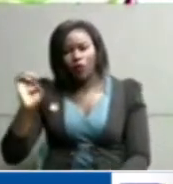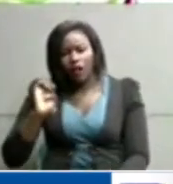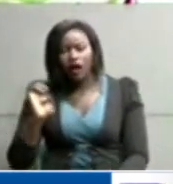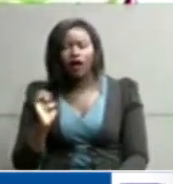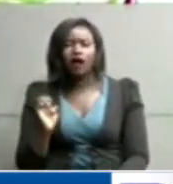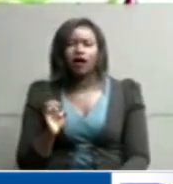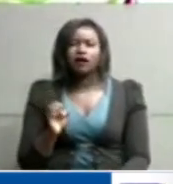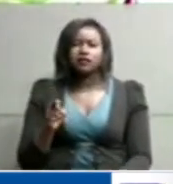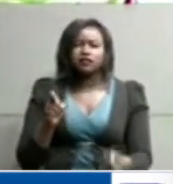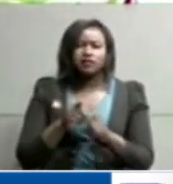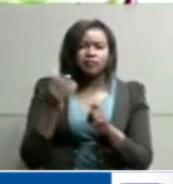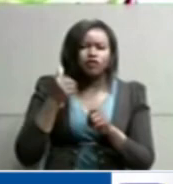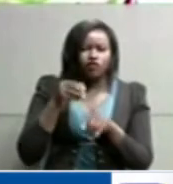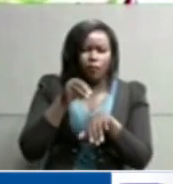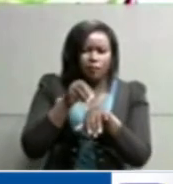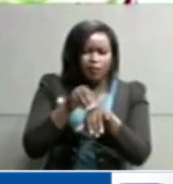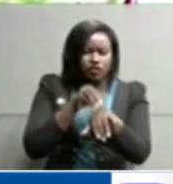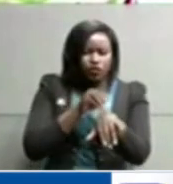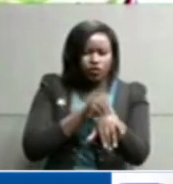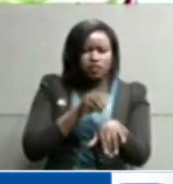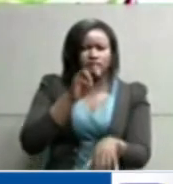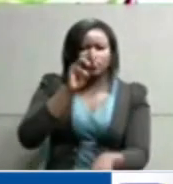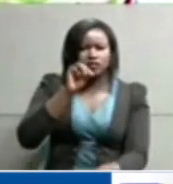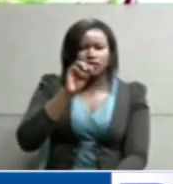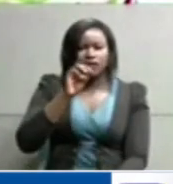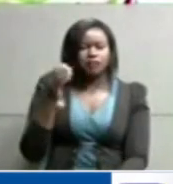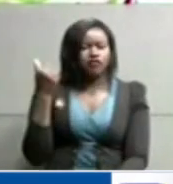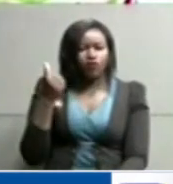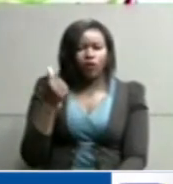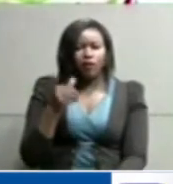okulwanyisa olunkusense olwatanga abaana,